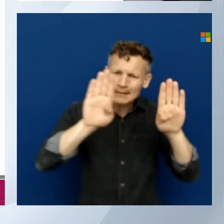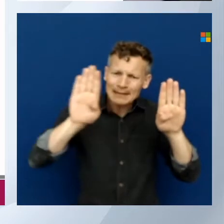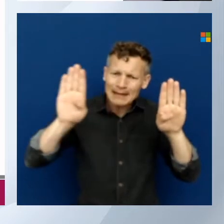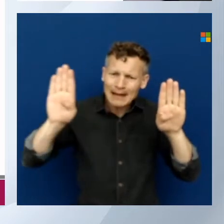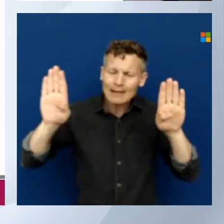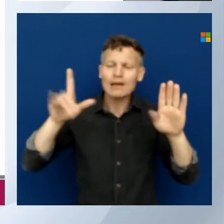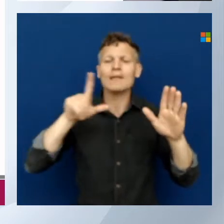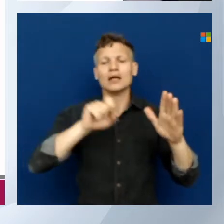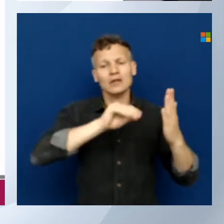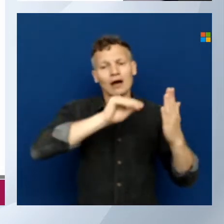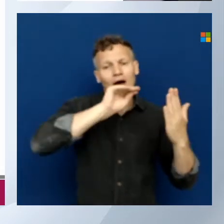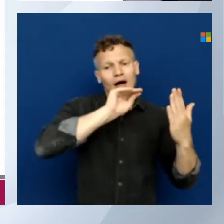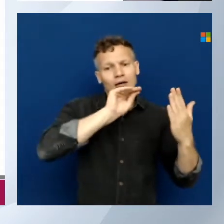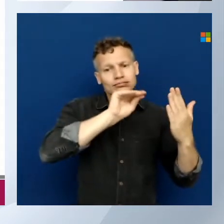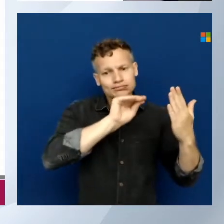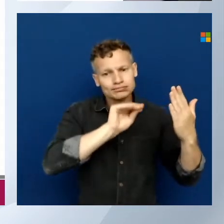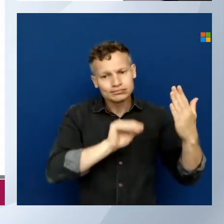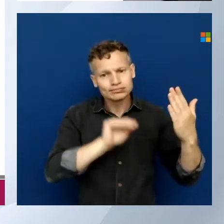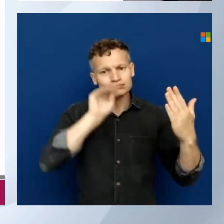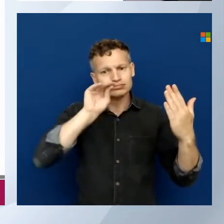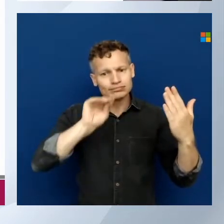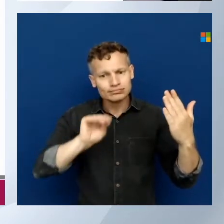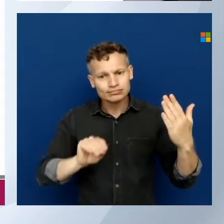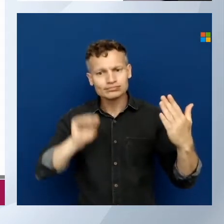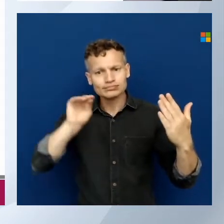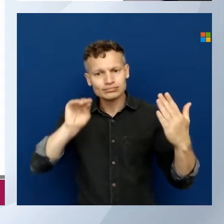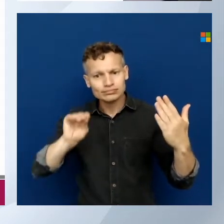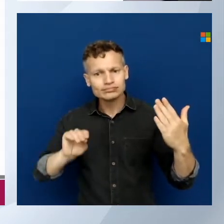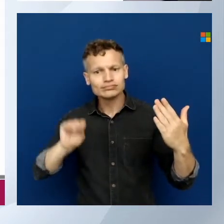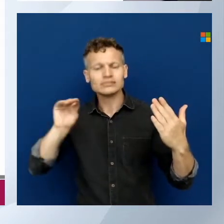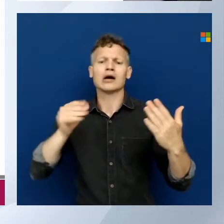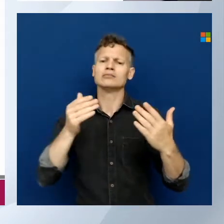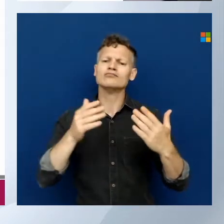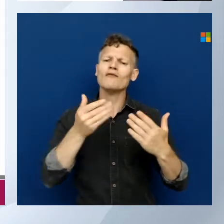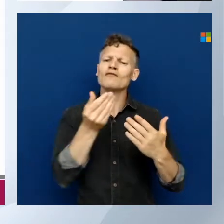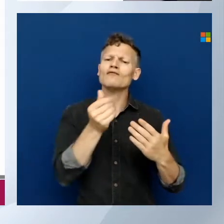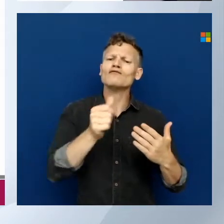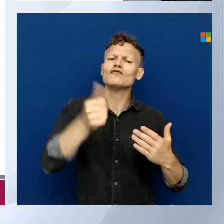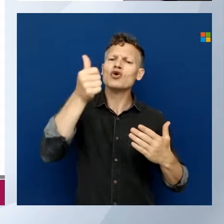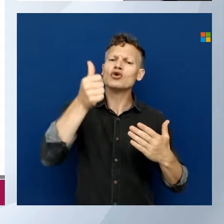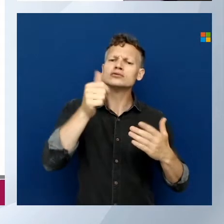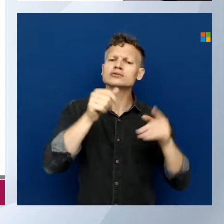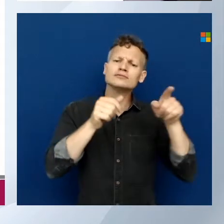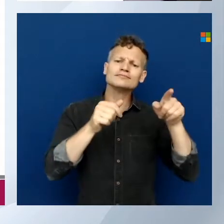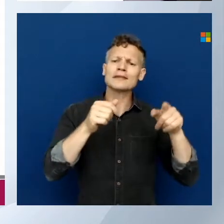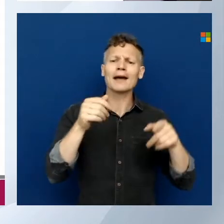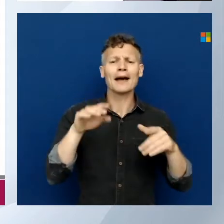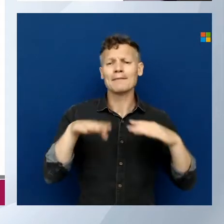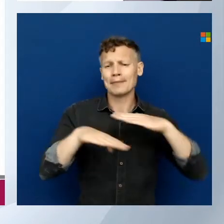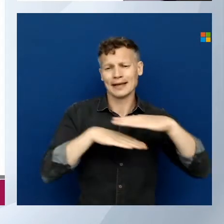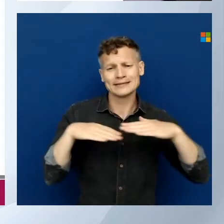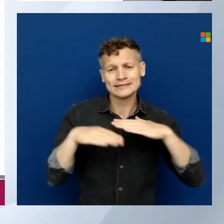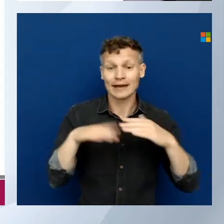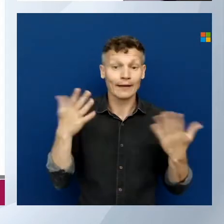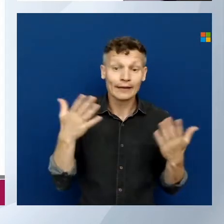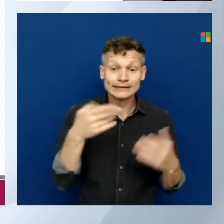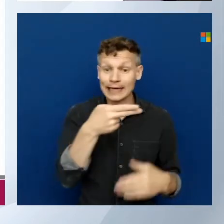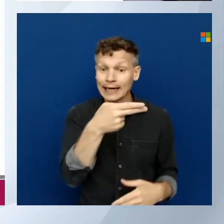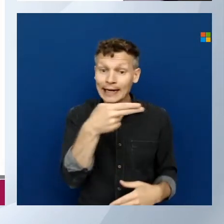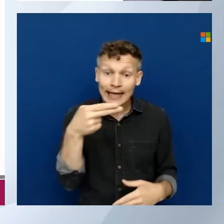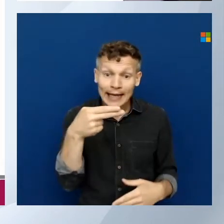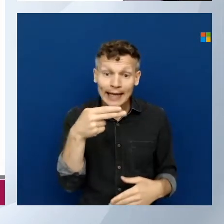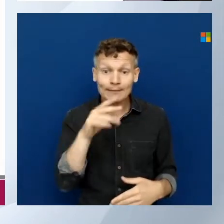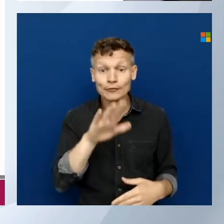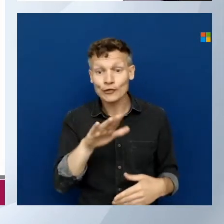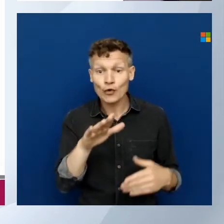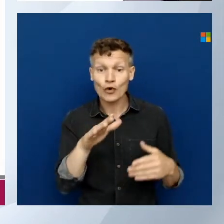of all, on some basics, like naming your host pool, general stuff, but then also